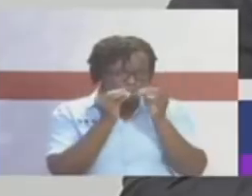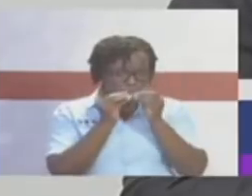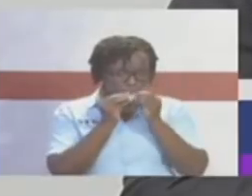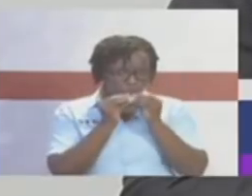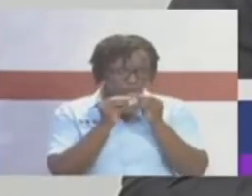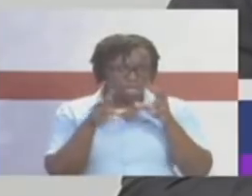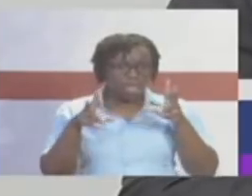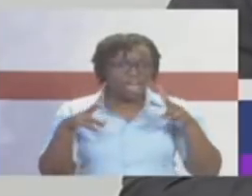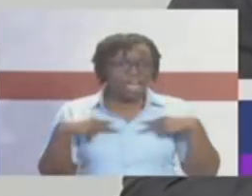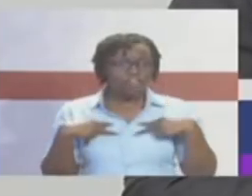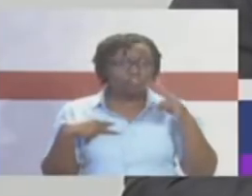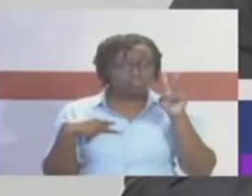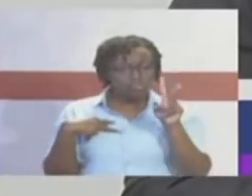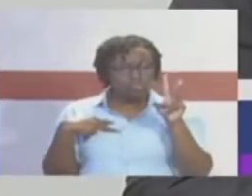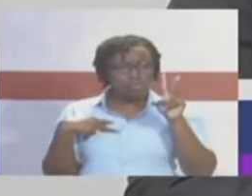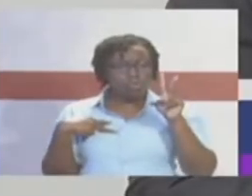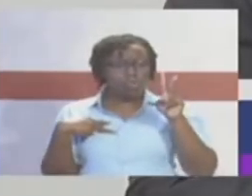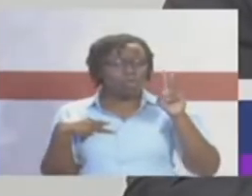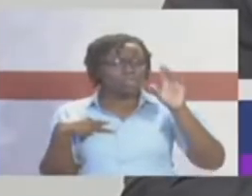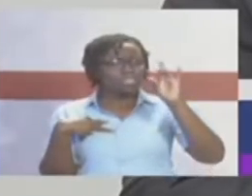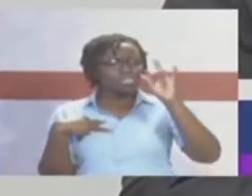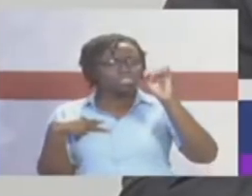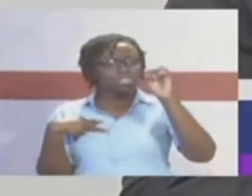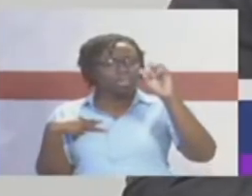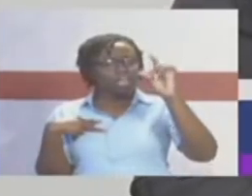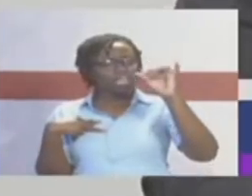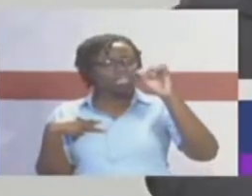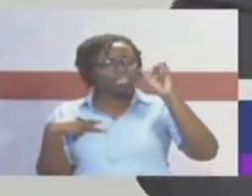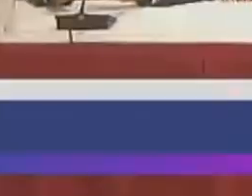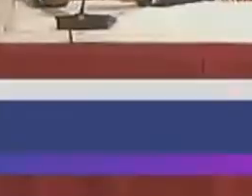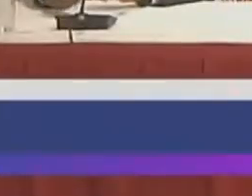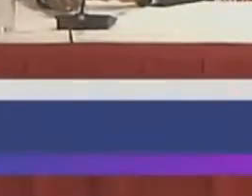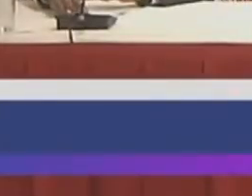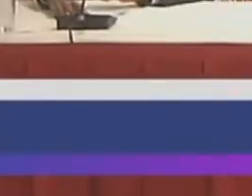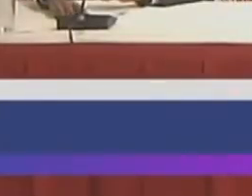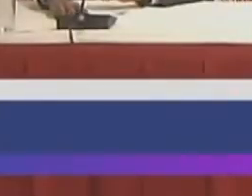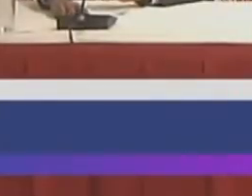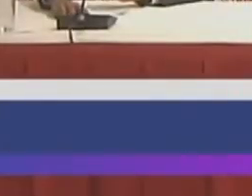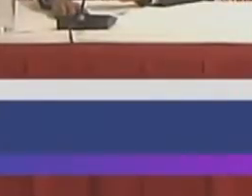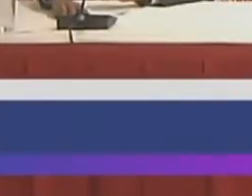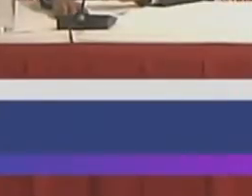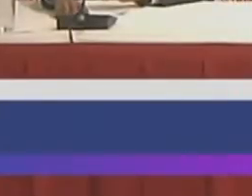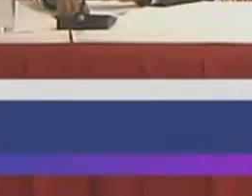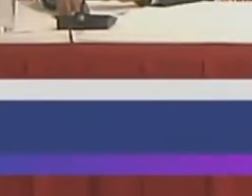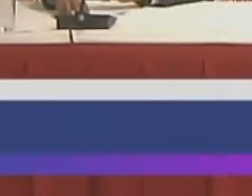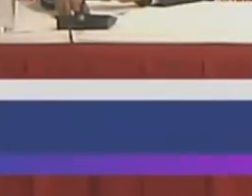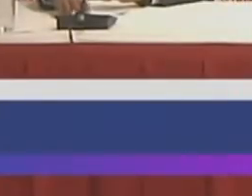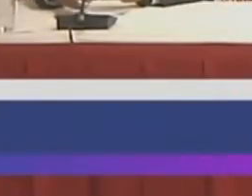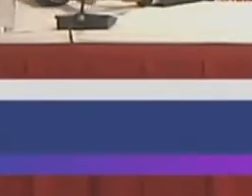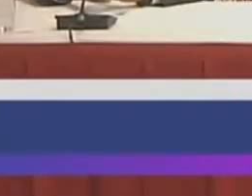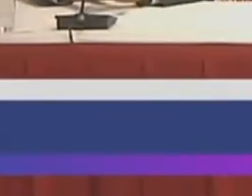to dialysis patients is Dr. Emil Mohammed. Good morning and welcome.